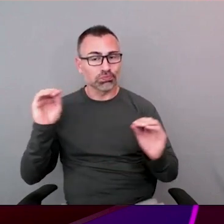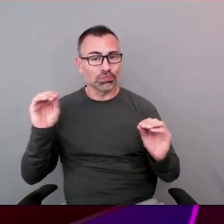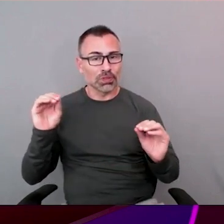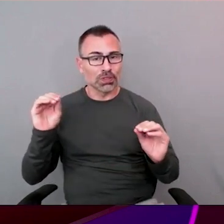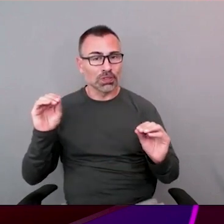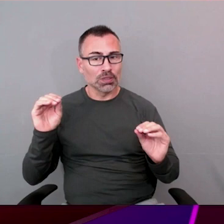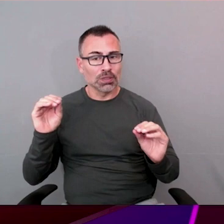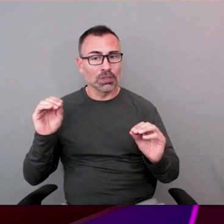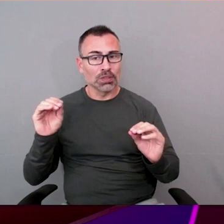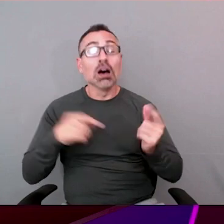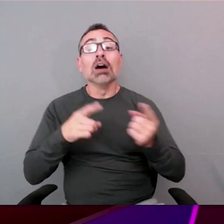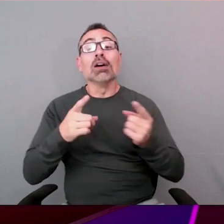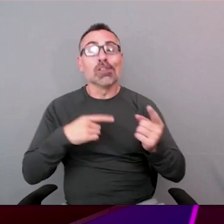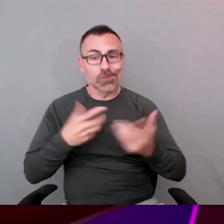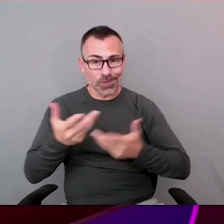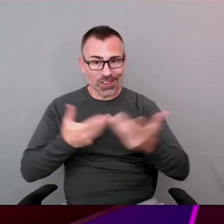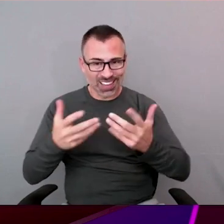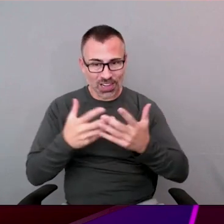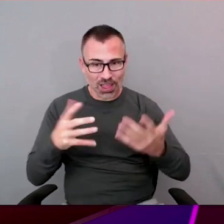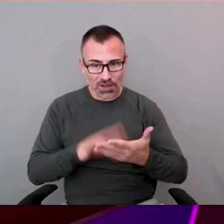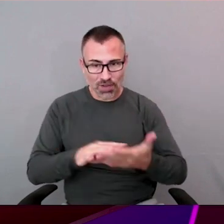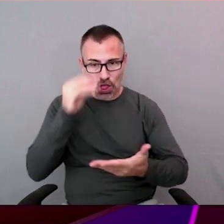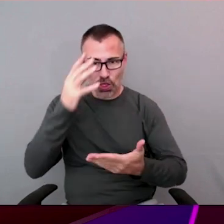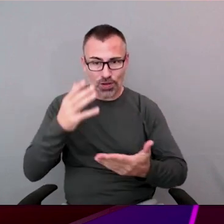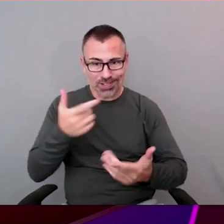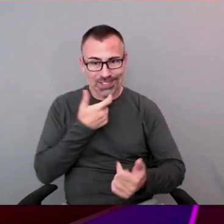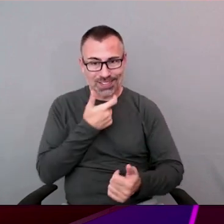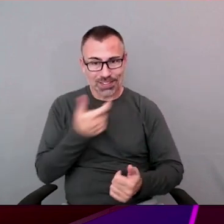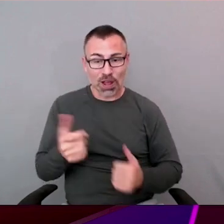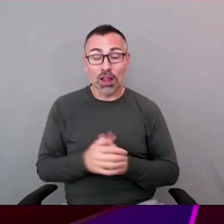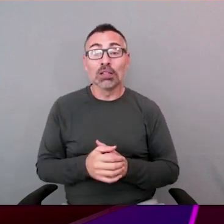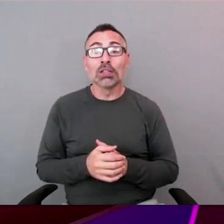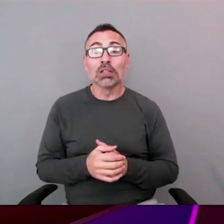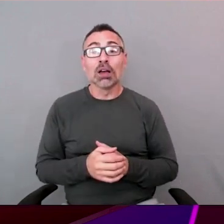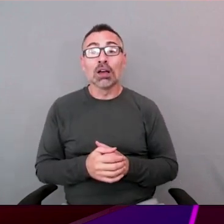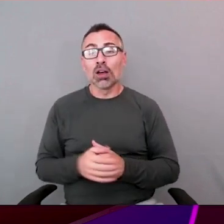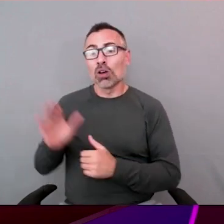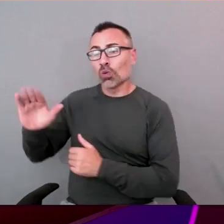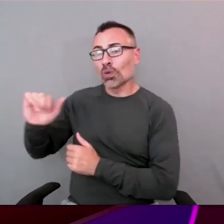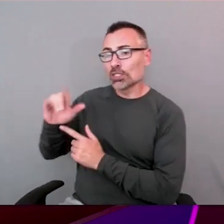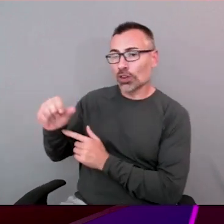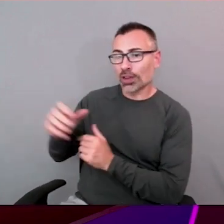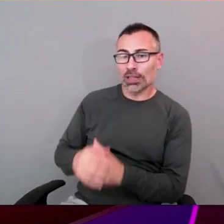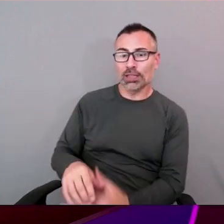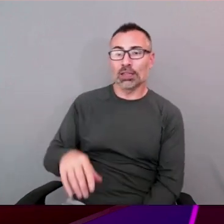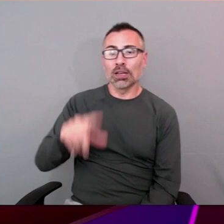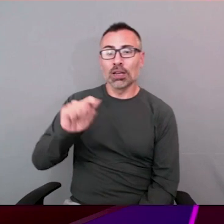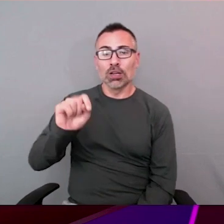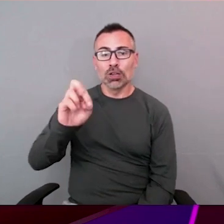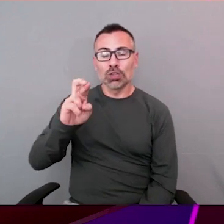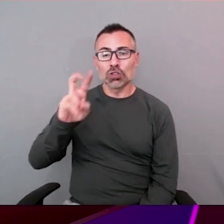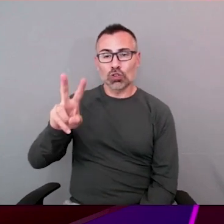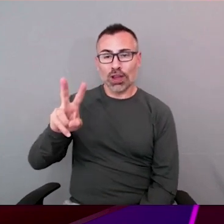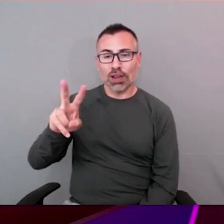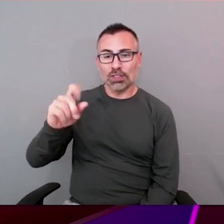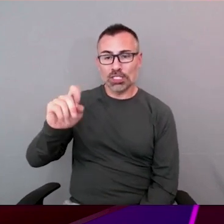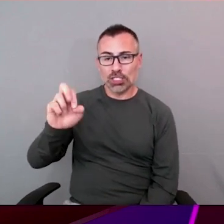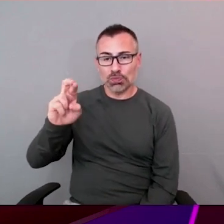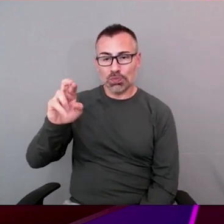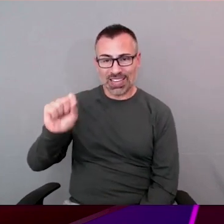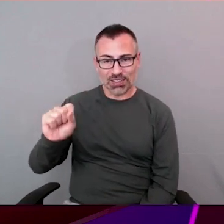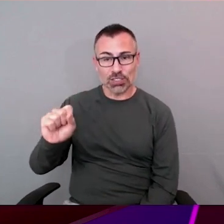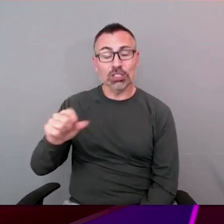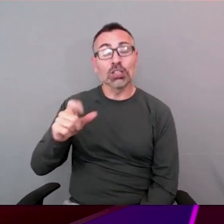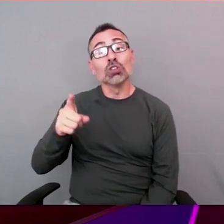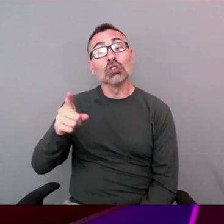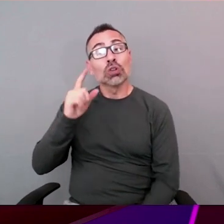that's how we engage with a lot of our learners throughout the series. What's your alias? Trev Spires. You can just search Trevor Spires on LinkedIn and you'll find me there. You